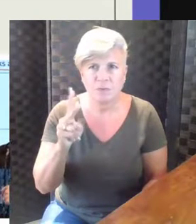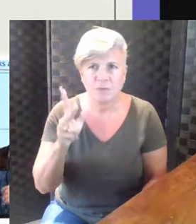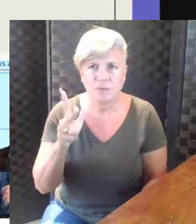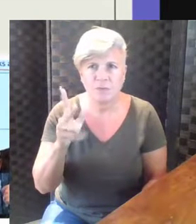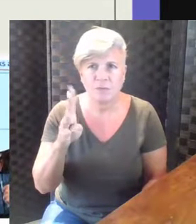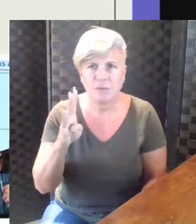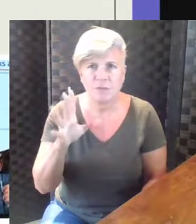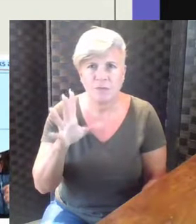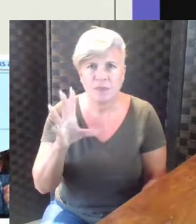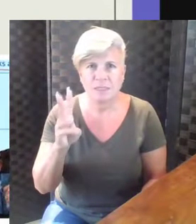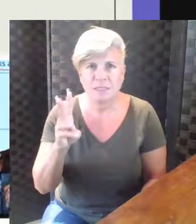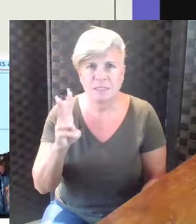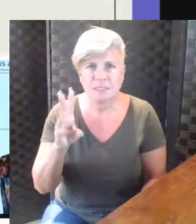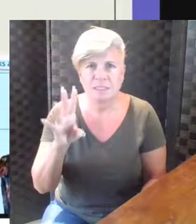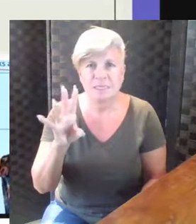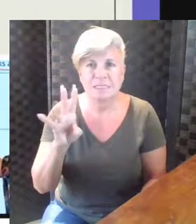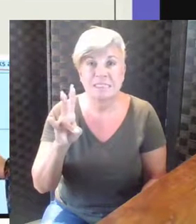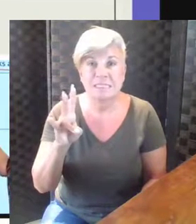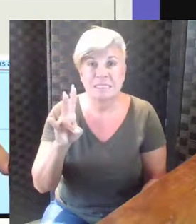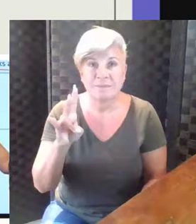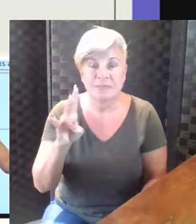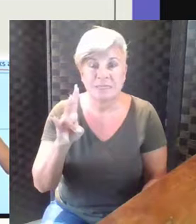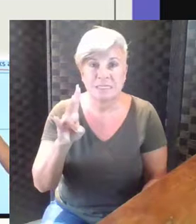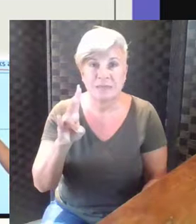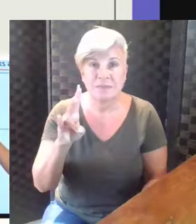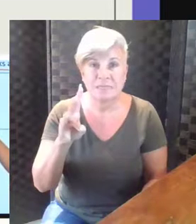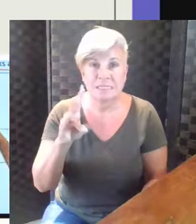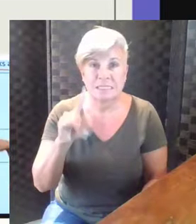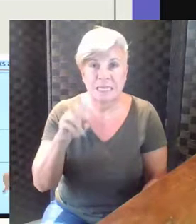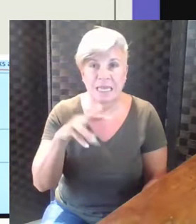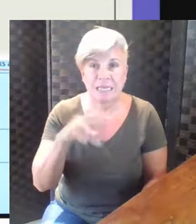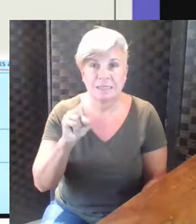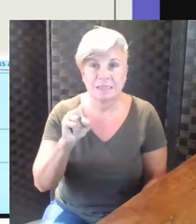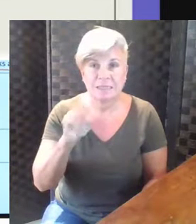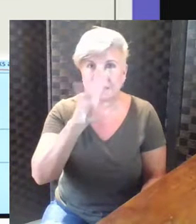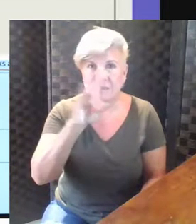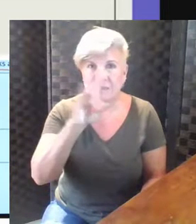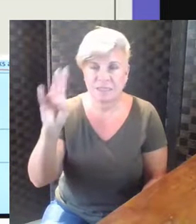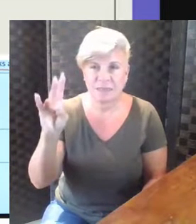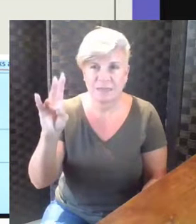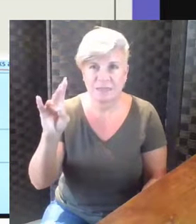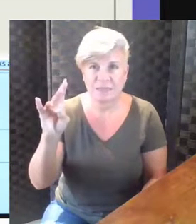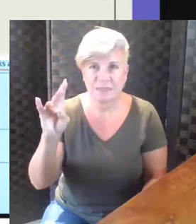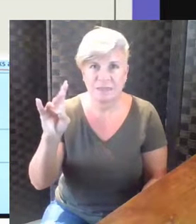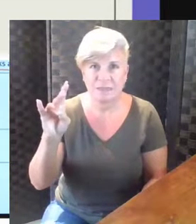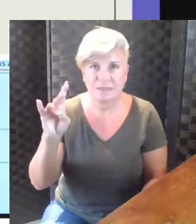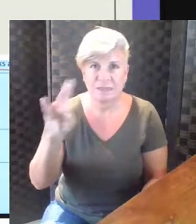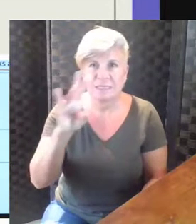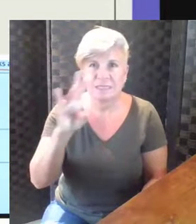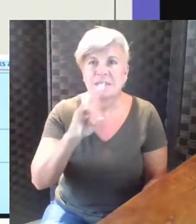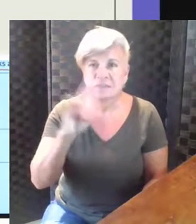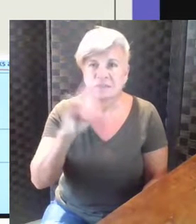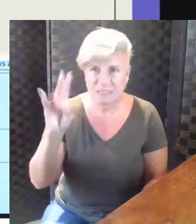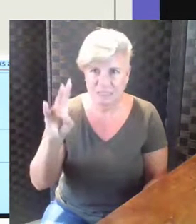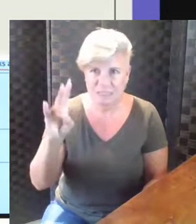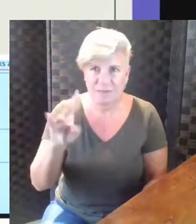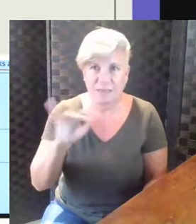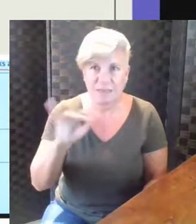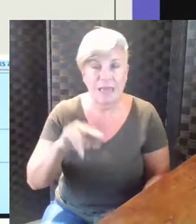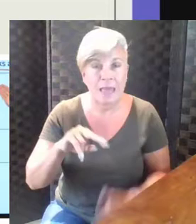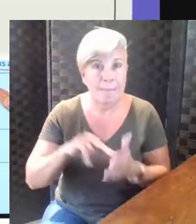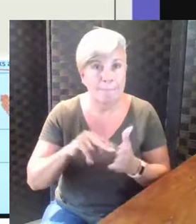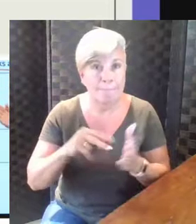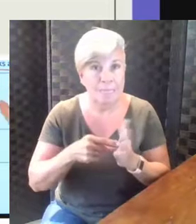1, 2, 3, 4, 5, 6, 7 10s. That would be 77. So